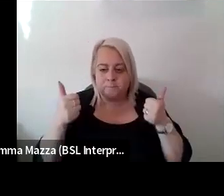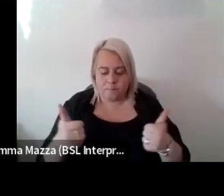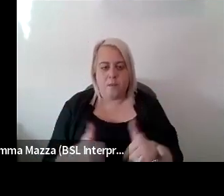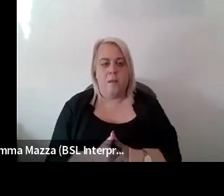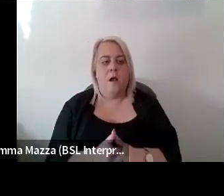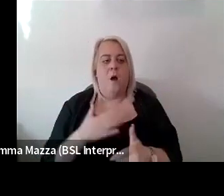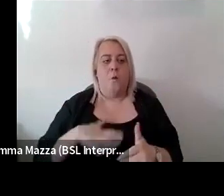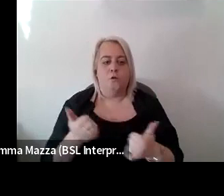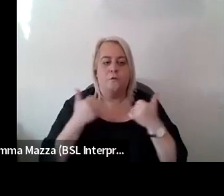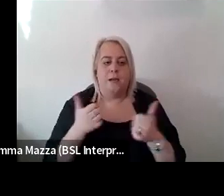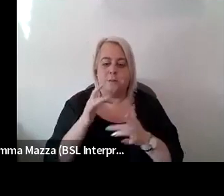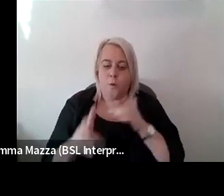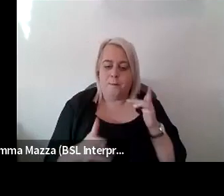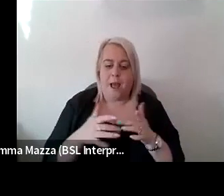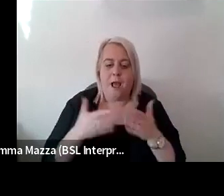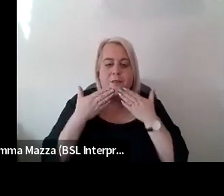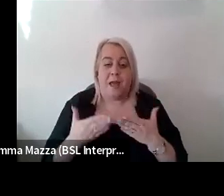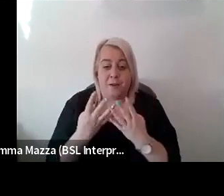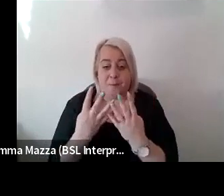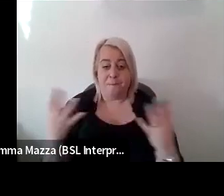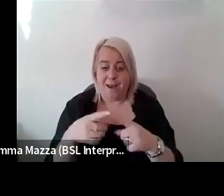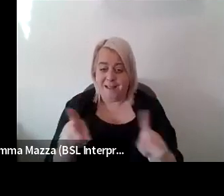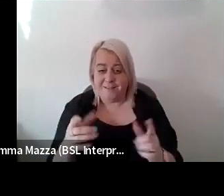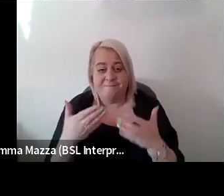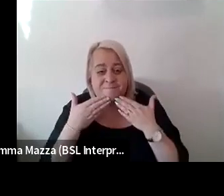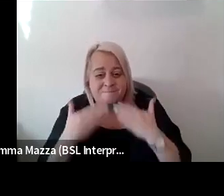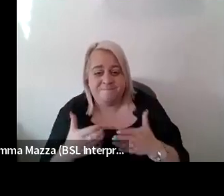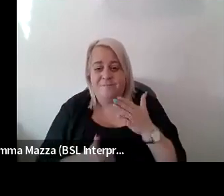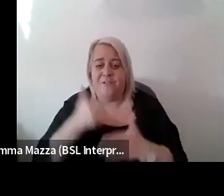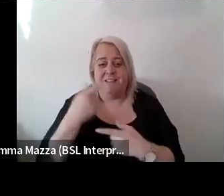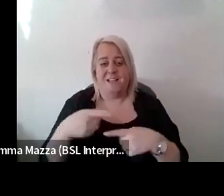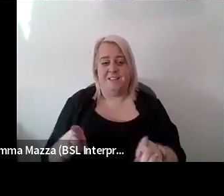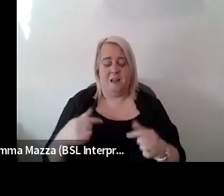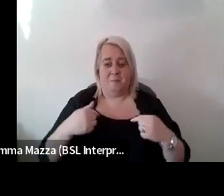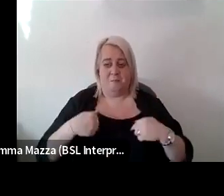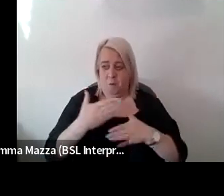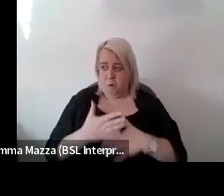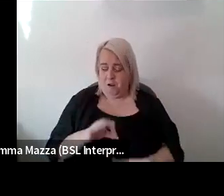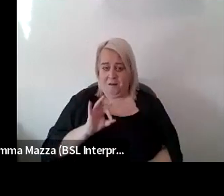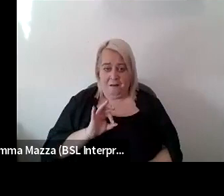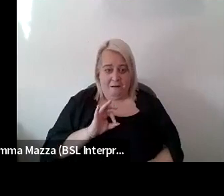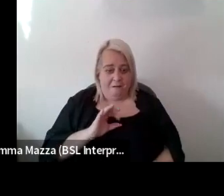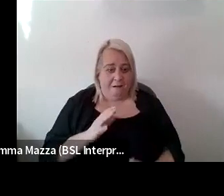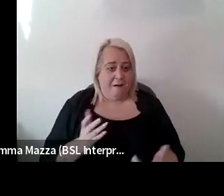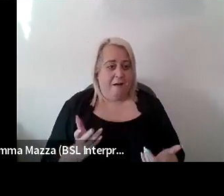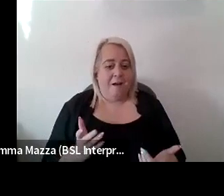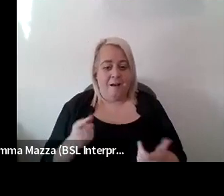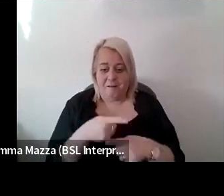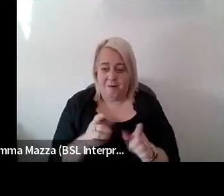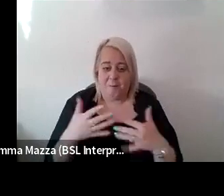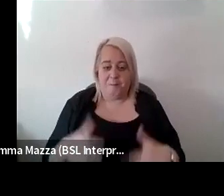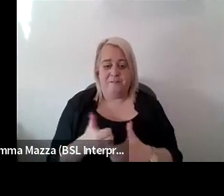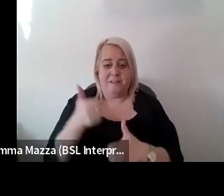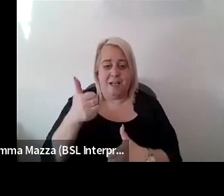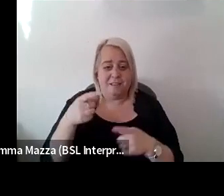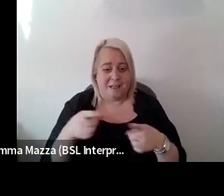first of all, I want to say thank you to our panelists. You've been absolutely brilliant. I haven't really had to do any work at all as a host because you're just so great. So thank you, Siobhan,